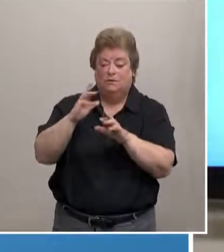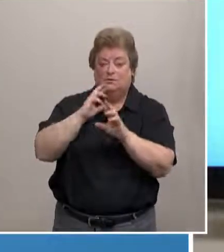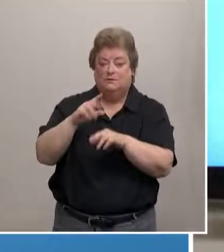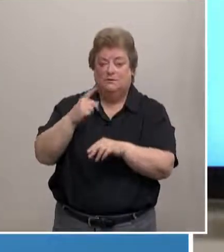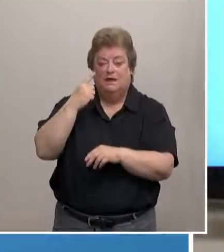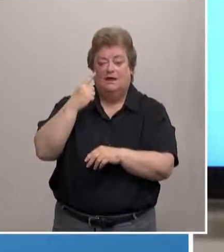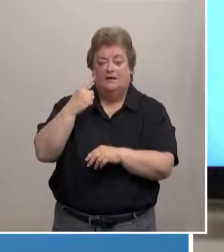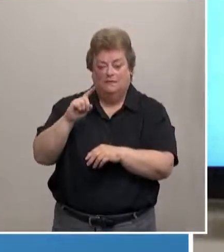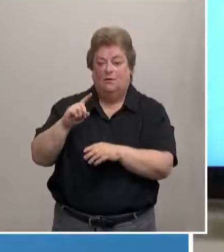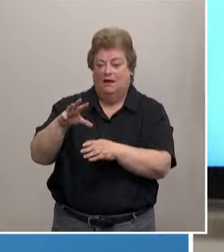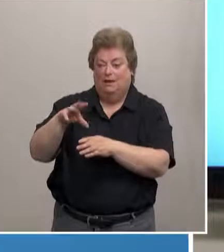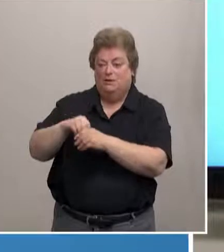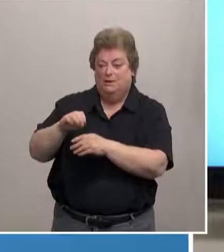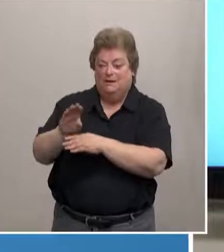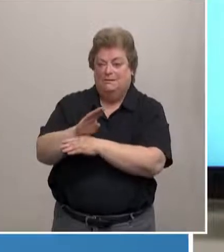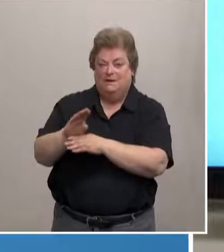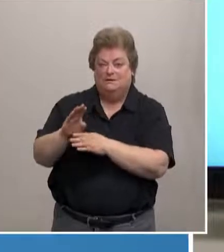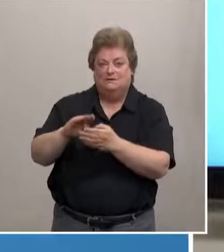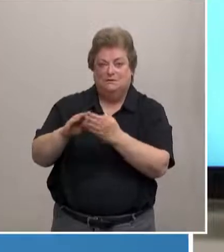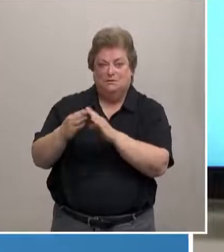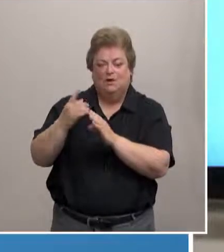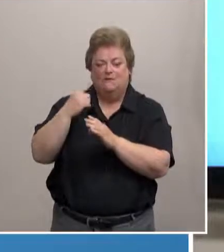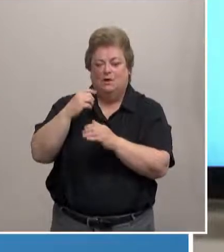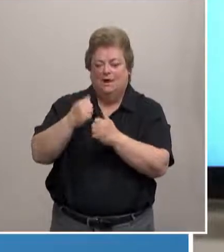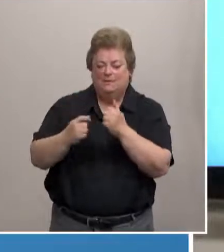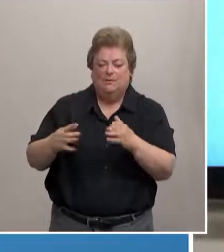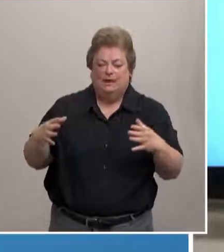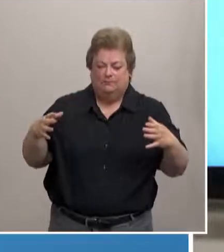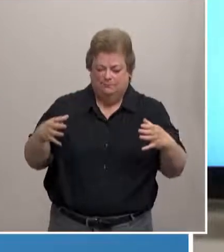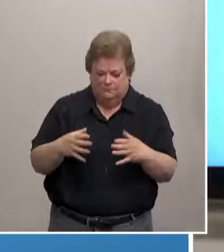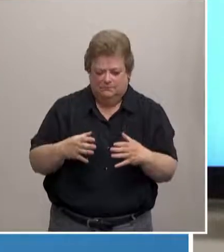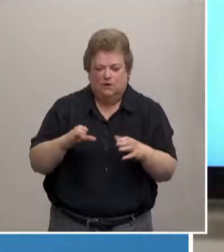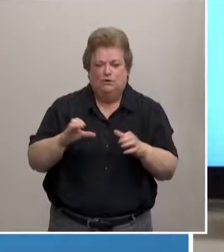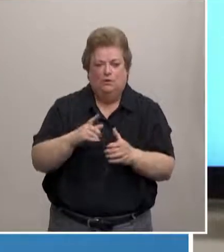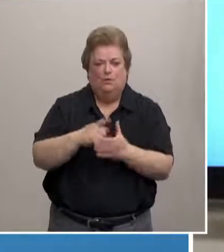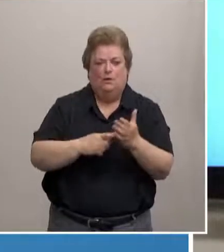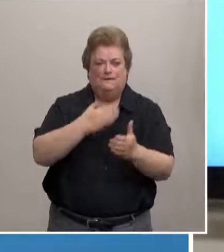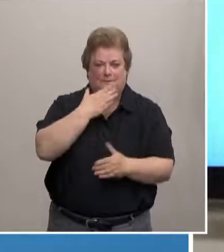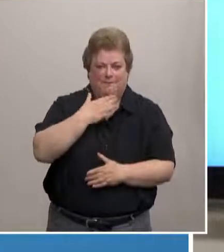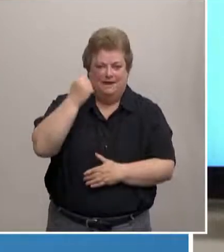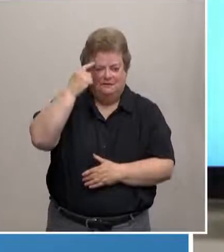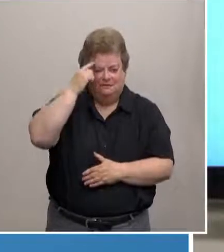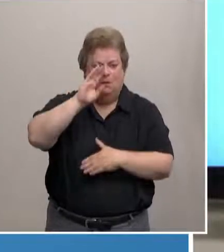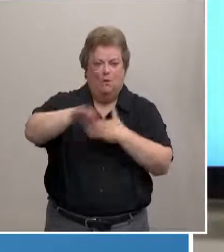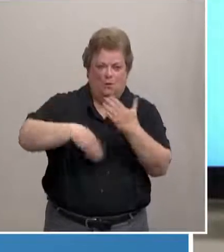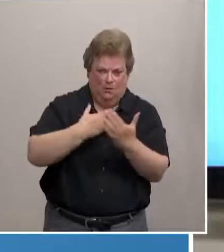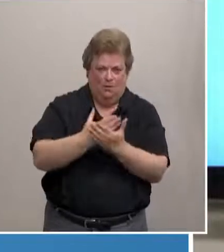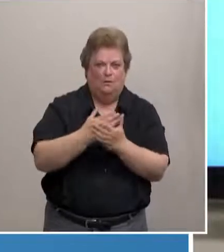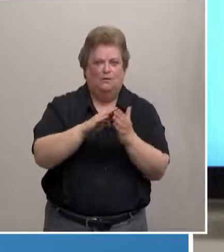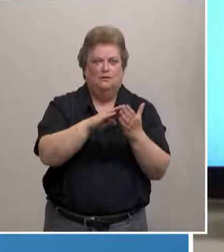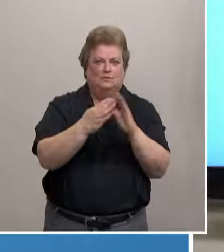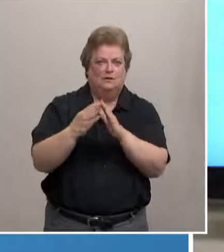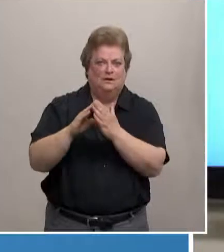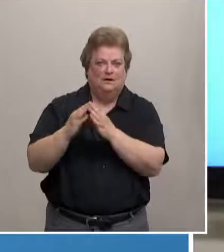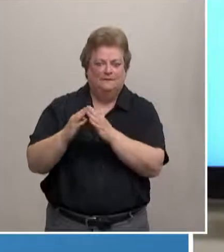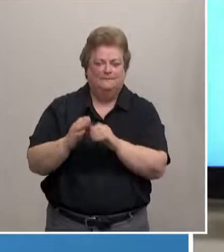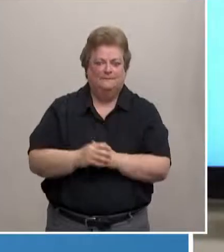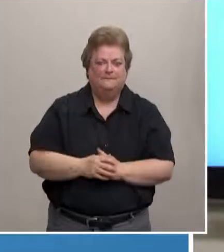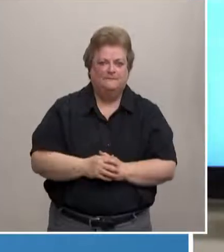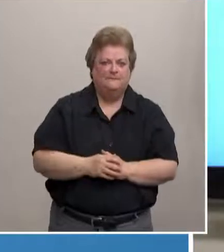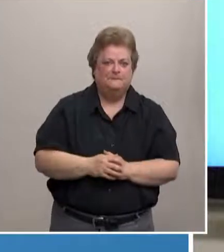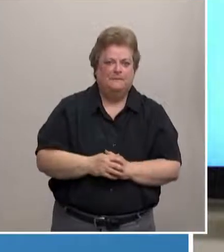including the business community, with everyone trying to come together and do what's best for the entire community. While